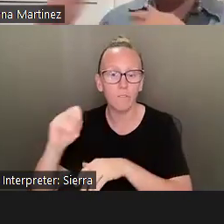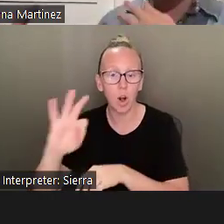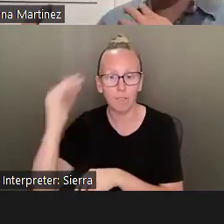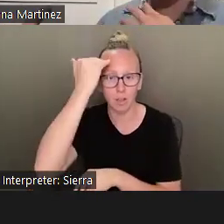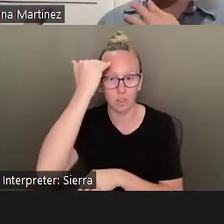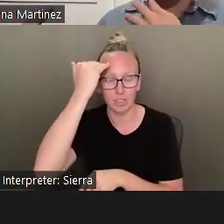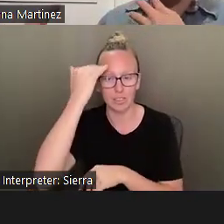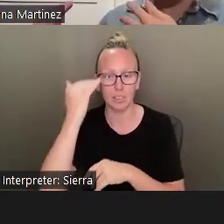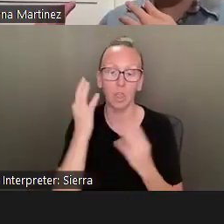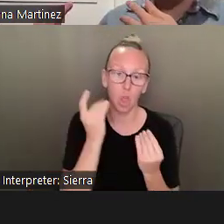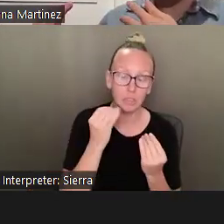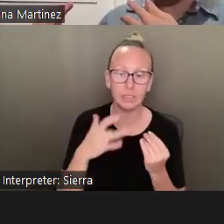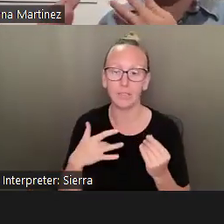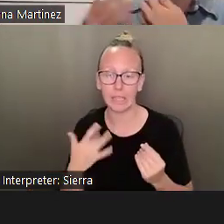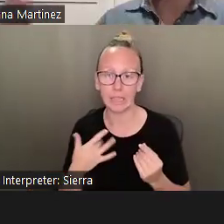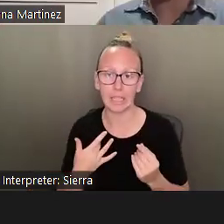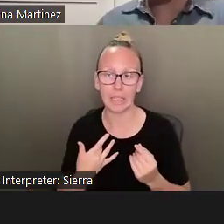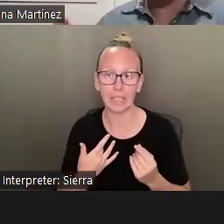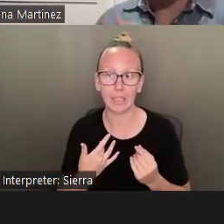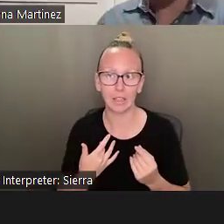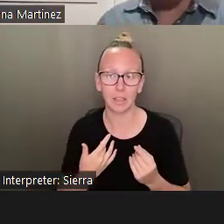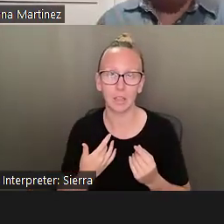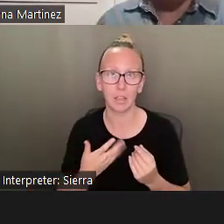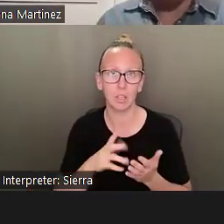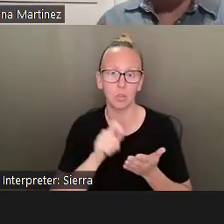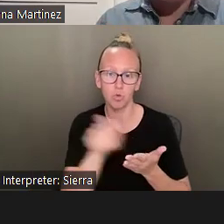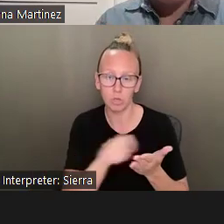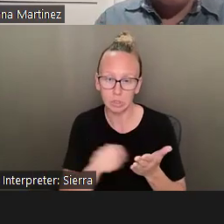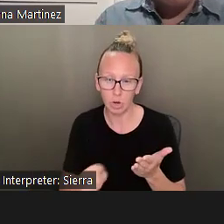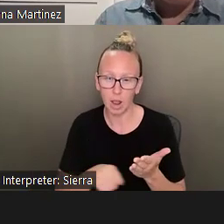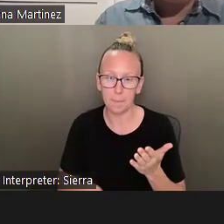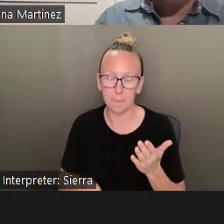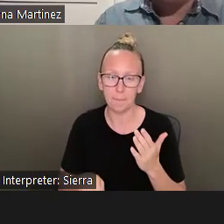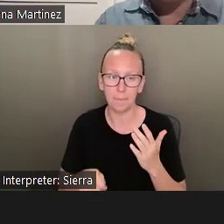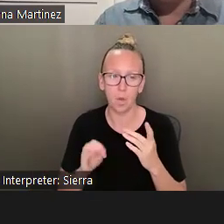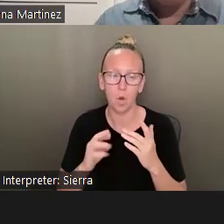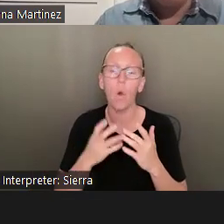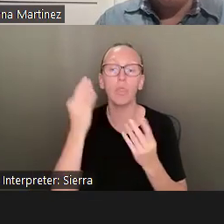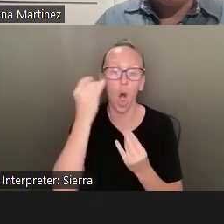Thought and feeling being ascribed the qualities of water.